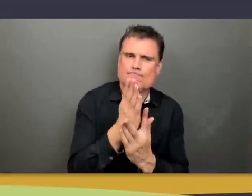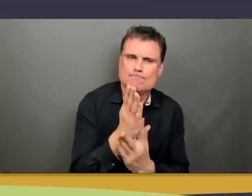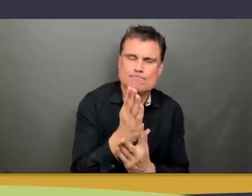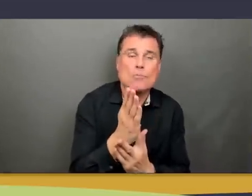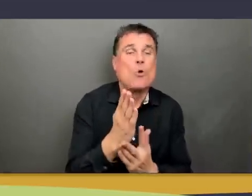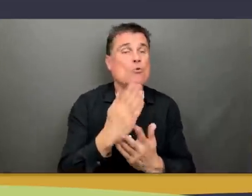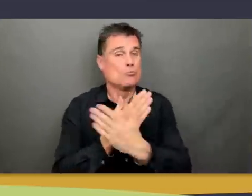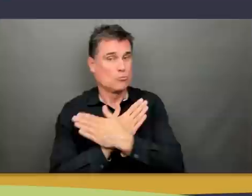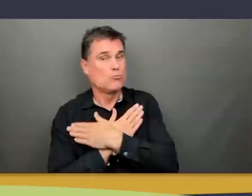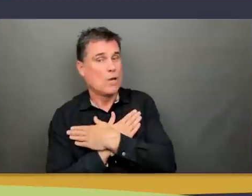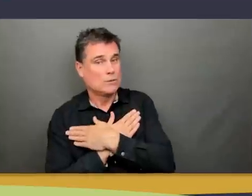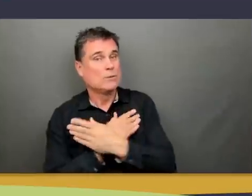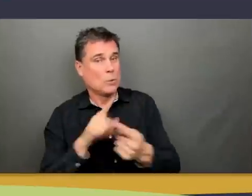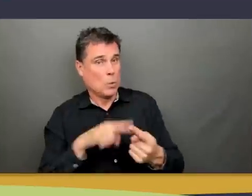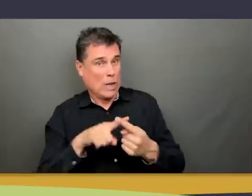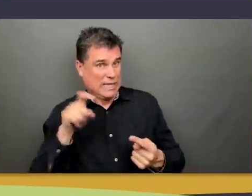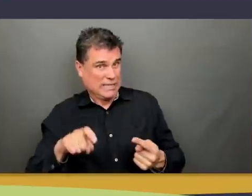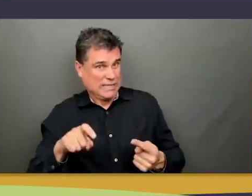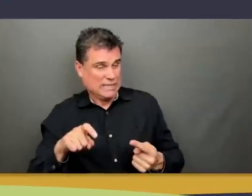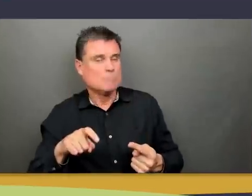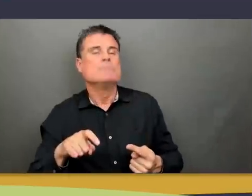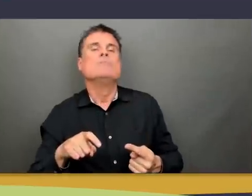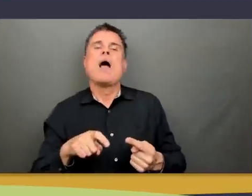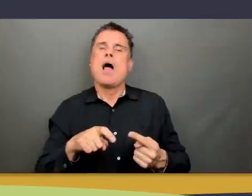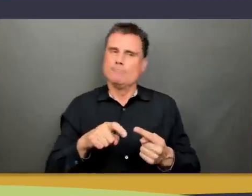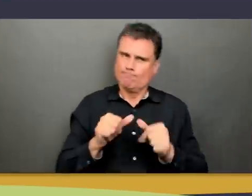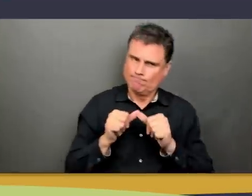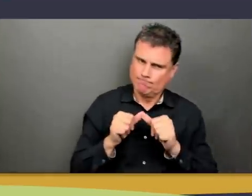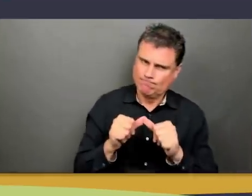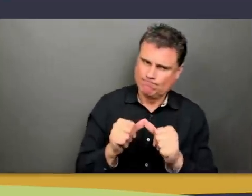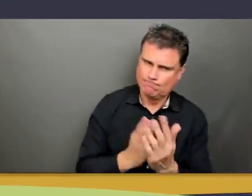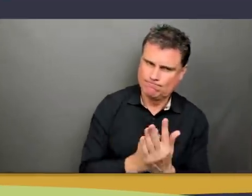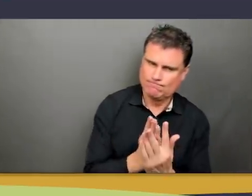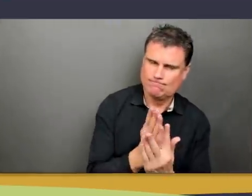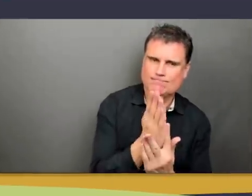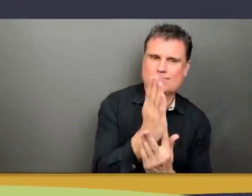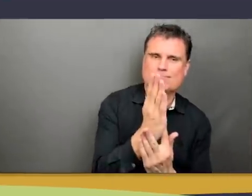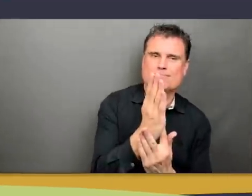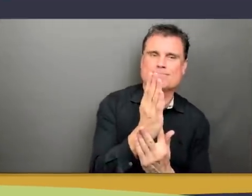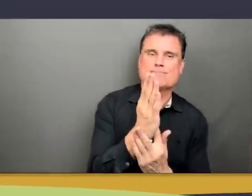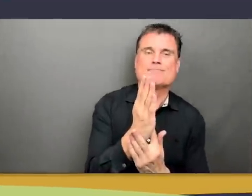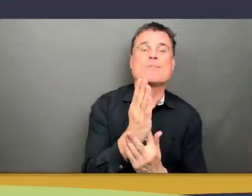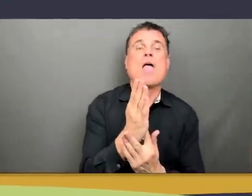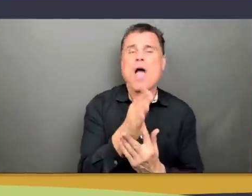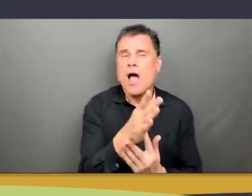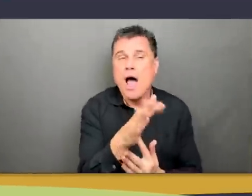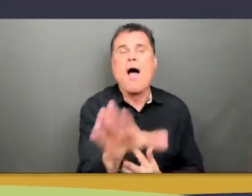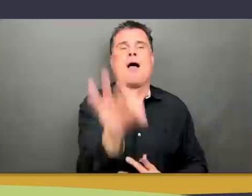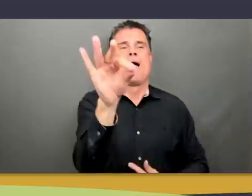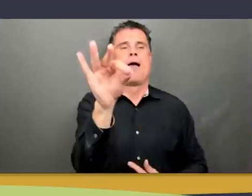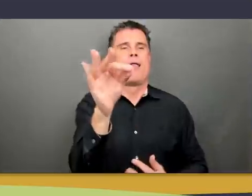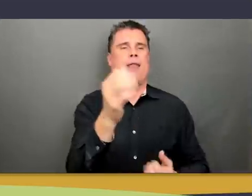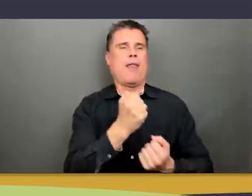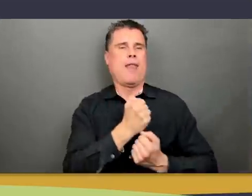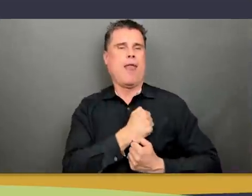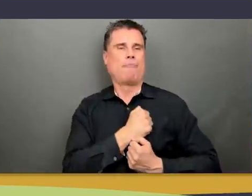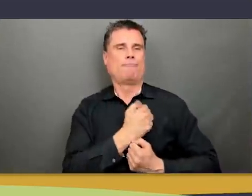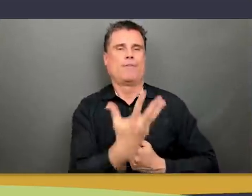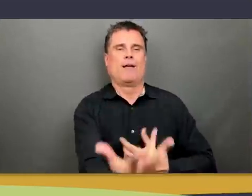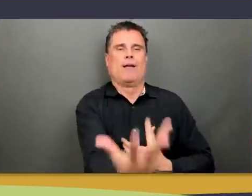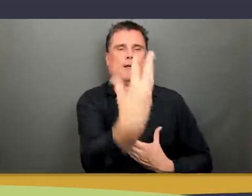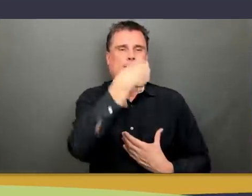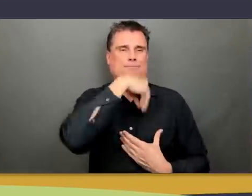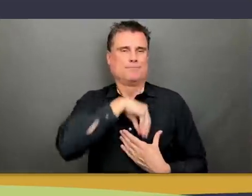keep going and defy any force or system that would seek to divide us. May